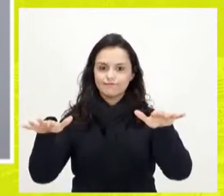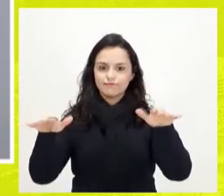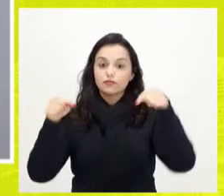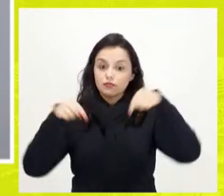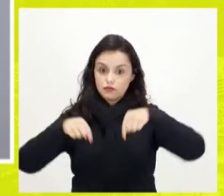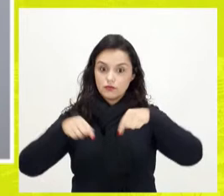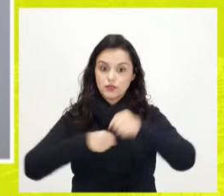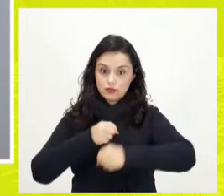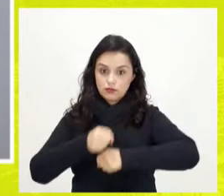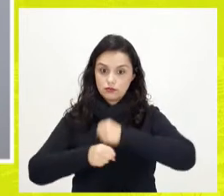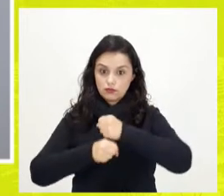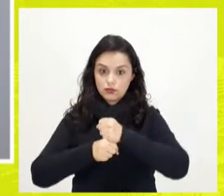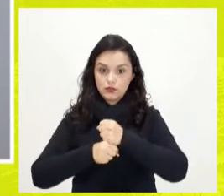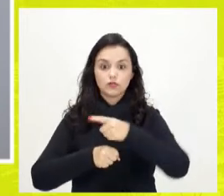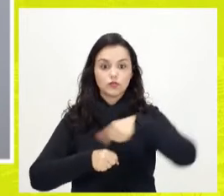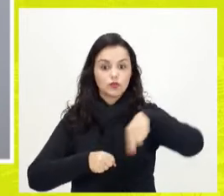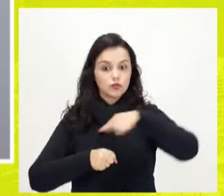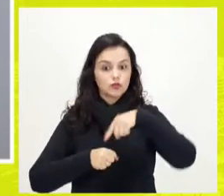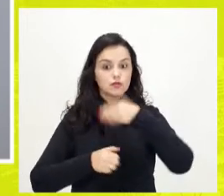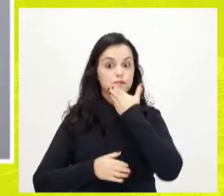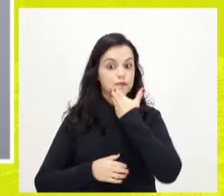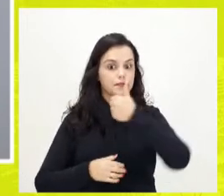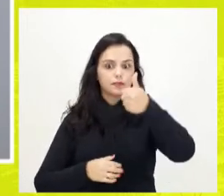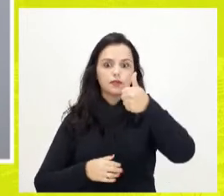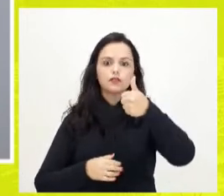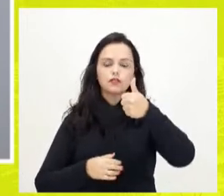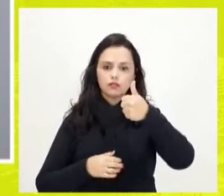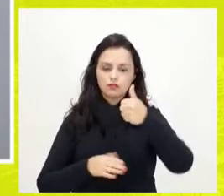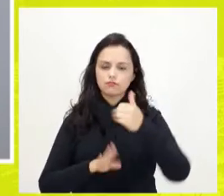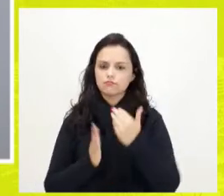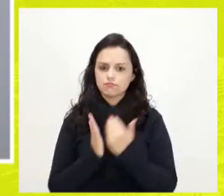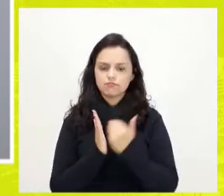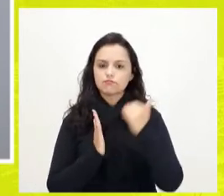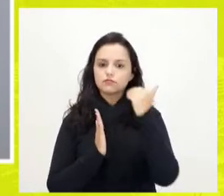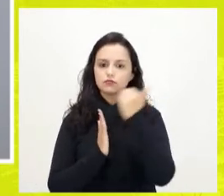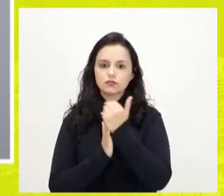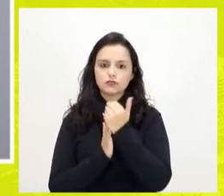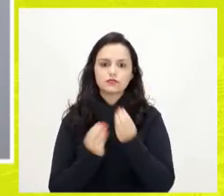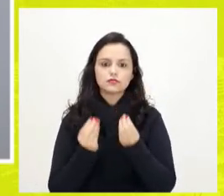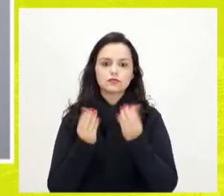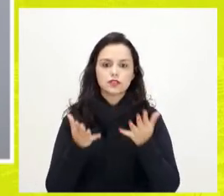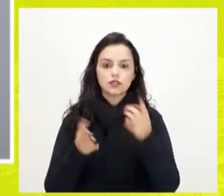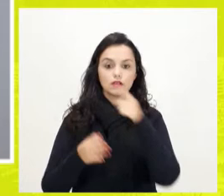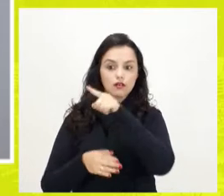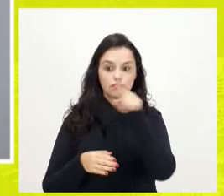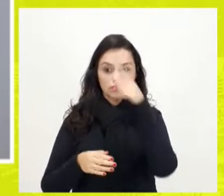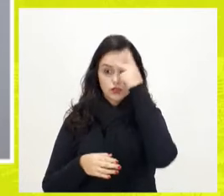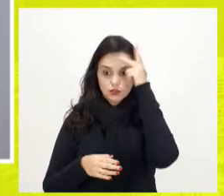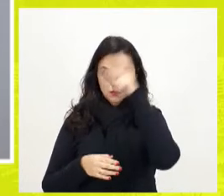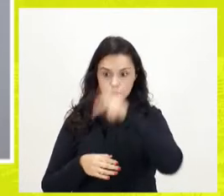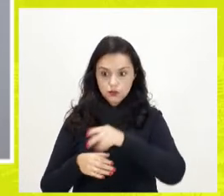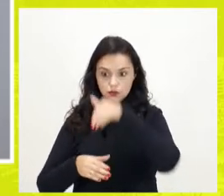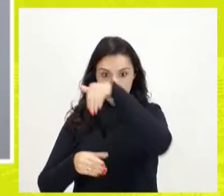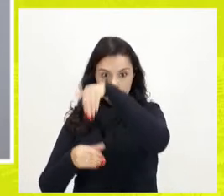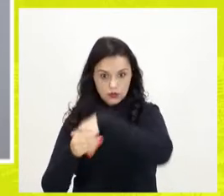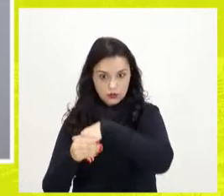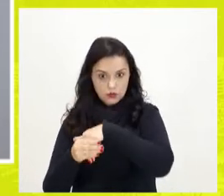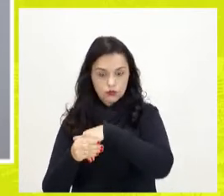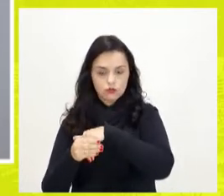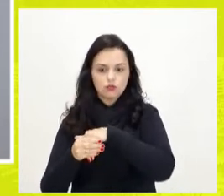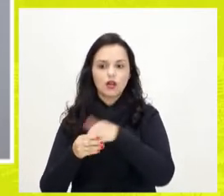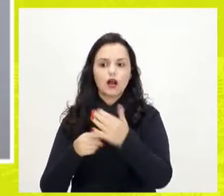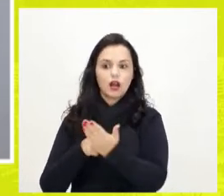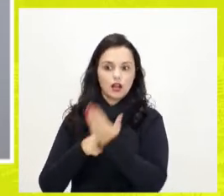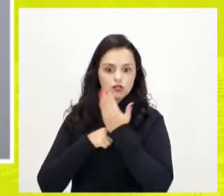the misinformation and all the fake news and this year we're also going to have this action going on because we need